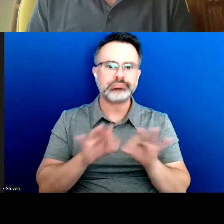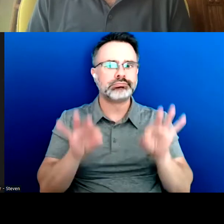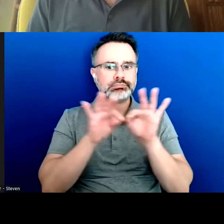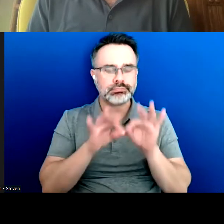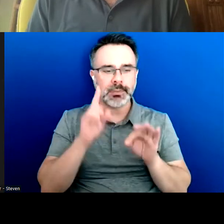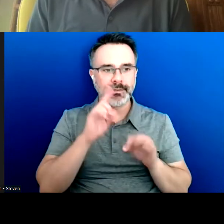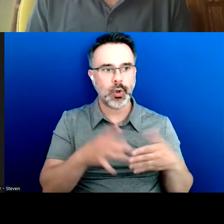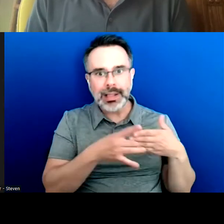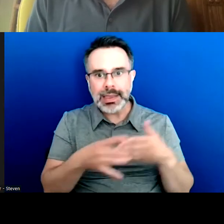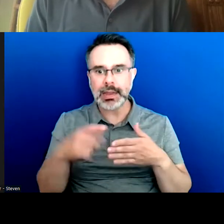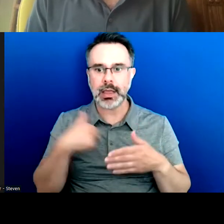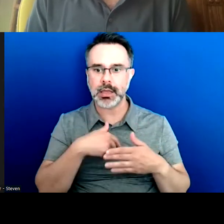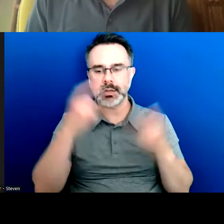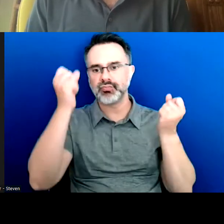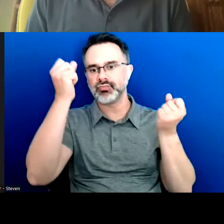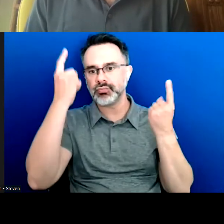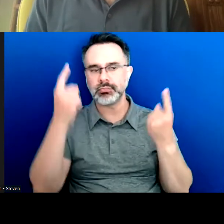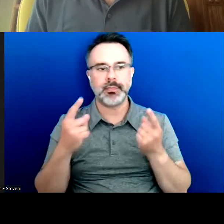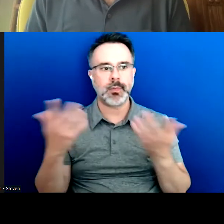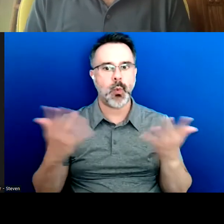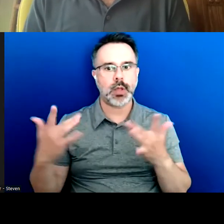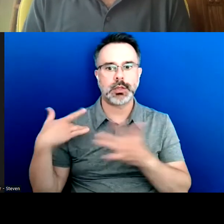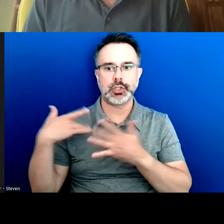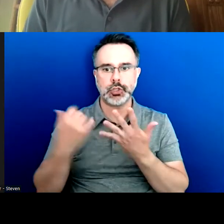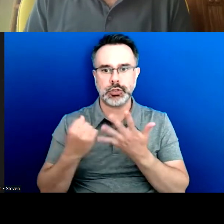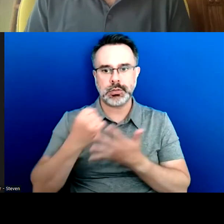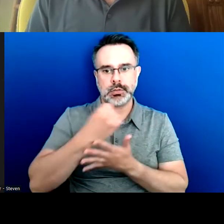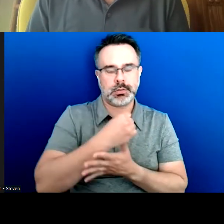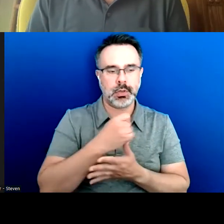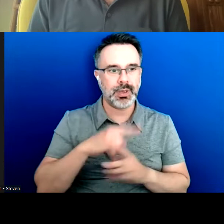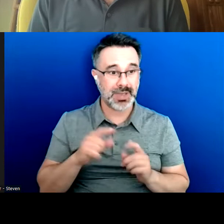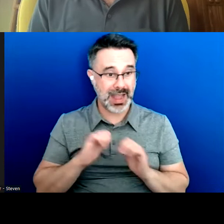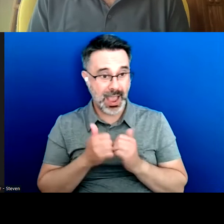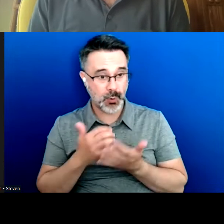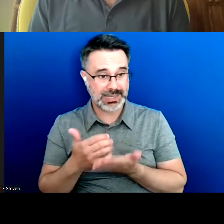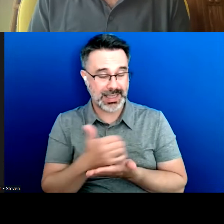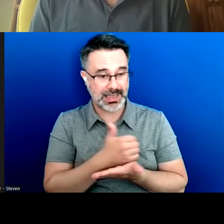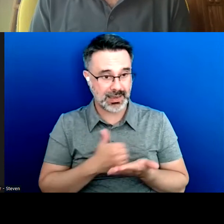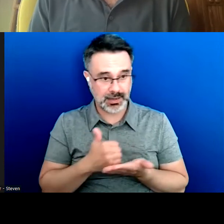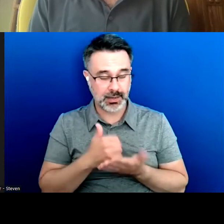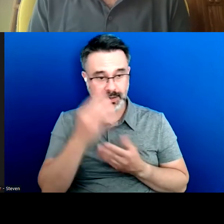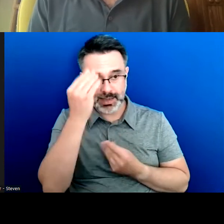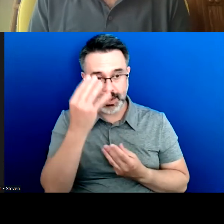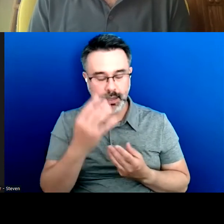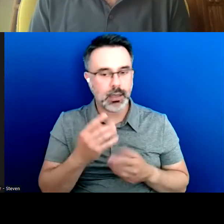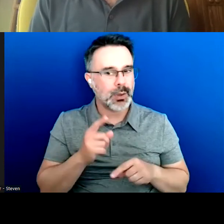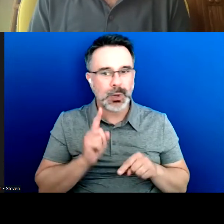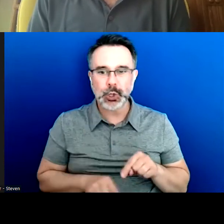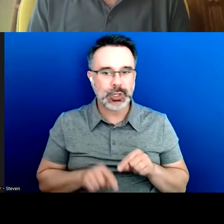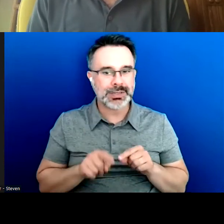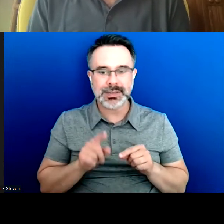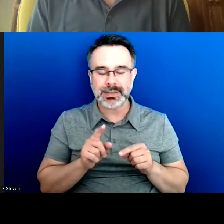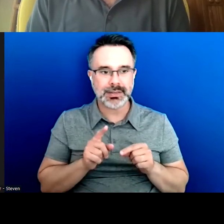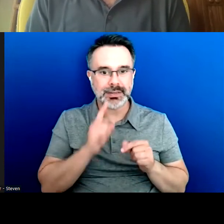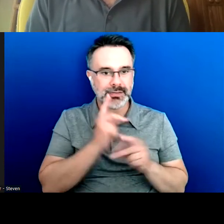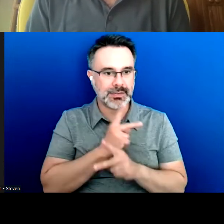the priorities and concerns voiced, the data collection procedures did not allow us to determine how many unique